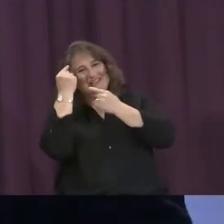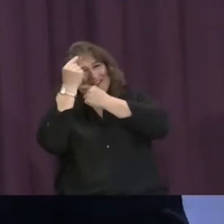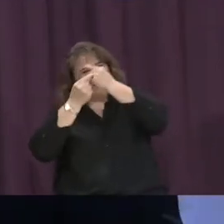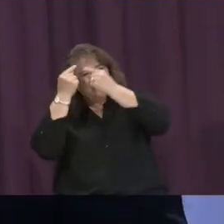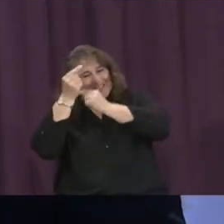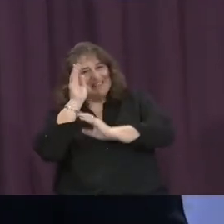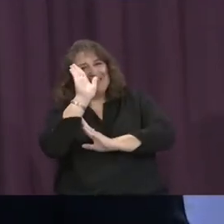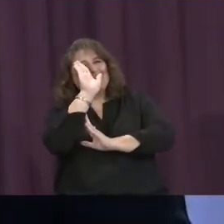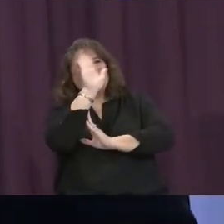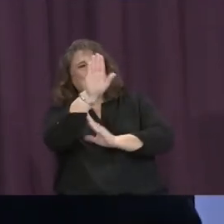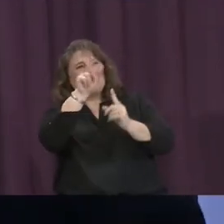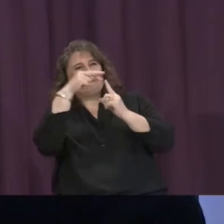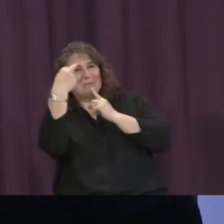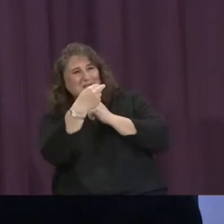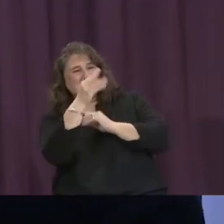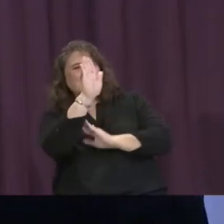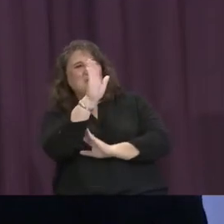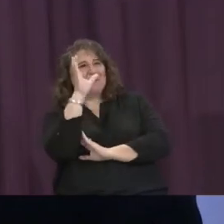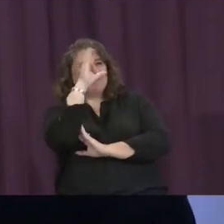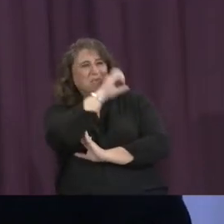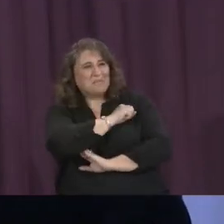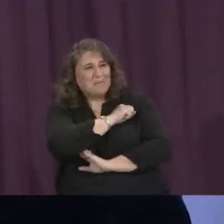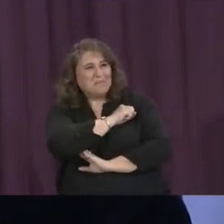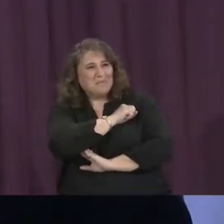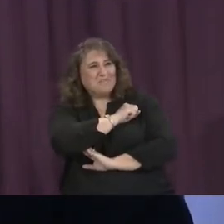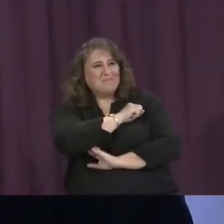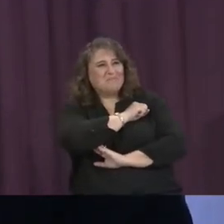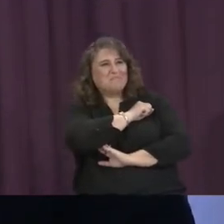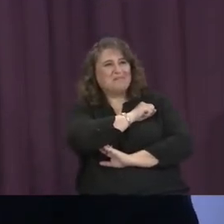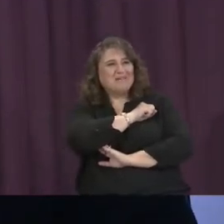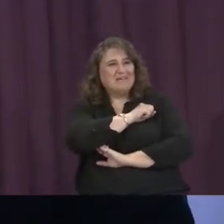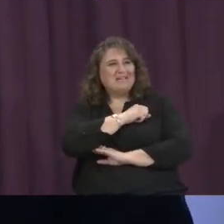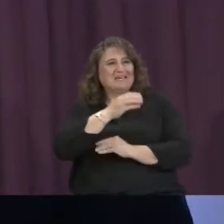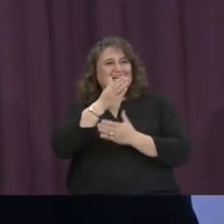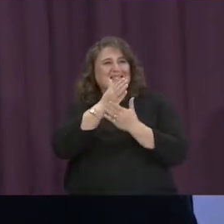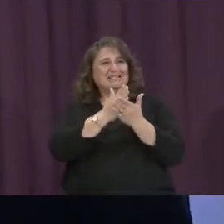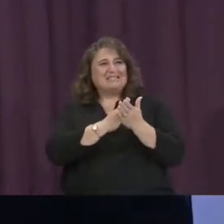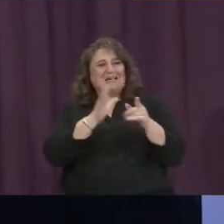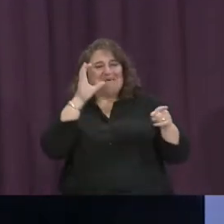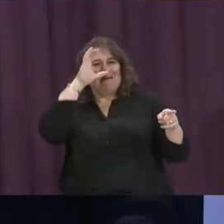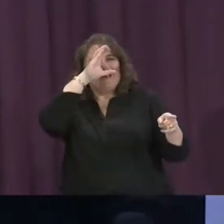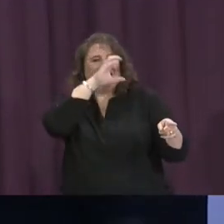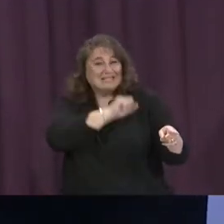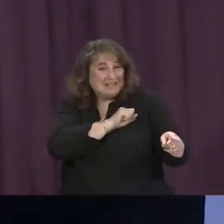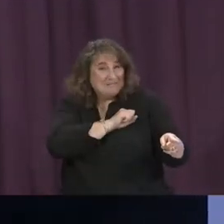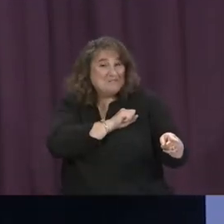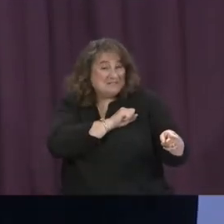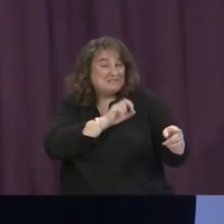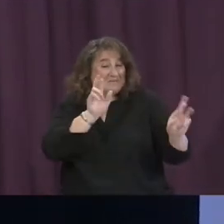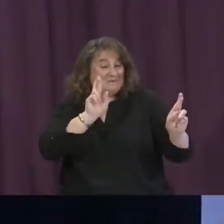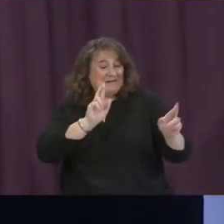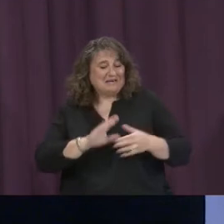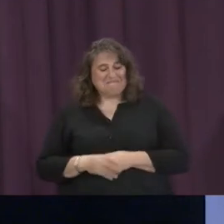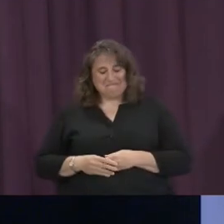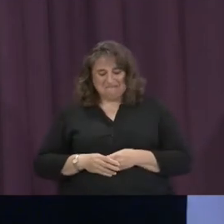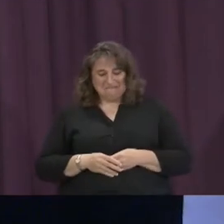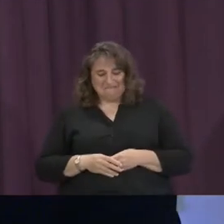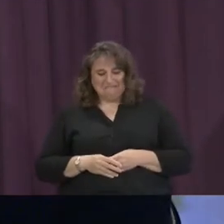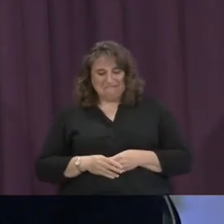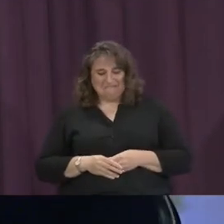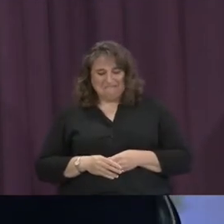Based on your viewpoint. Yeah. be my viewpoint, but these are some assumptions, right? Assumptions. Okay. Let's challenge you. So